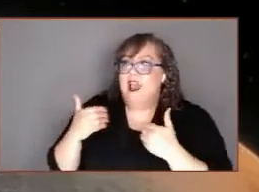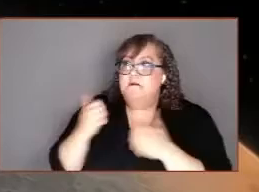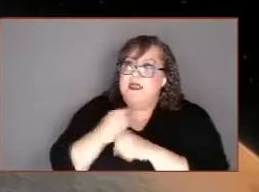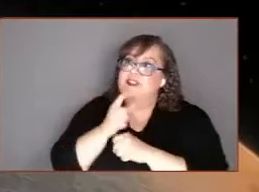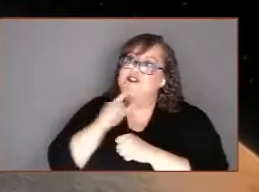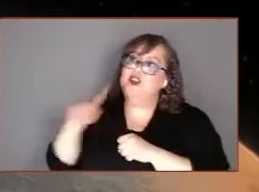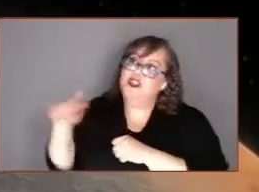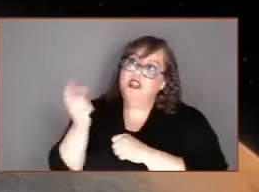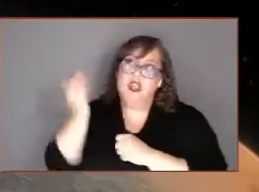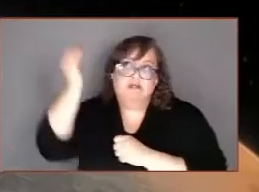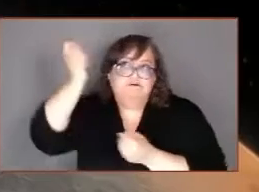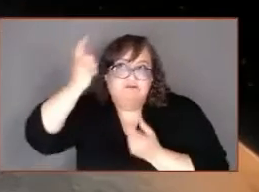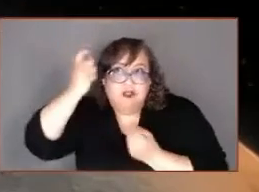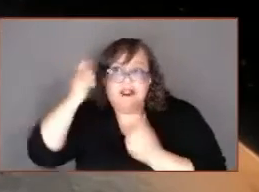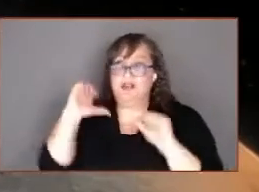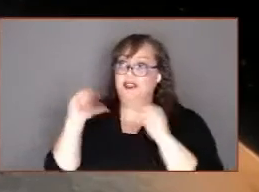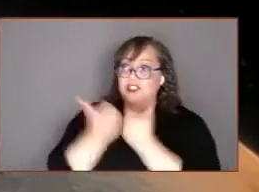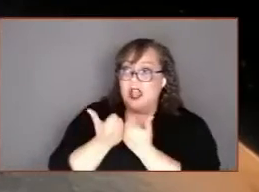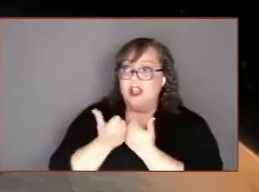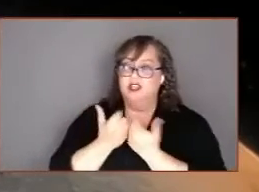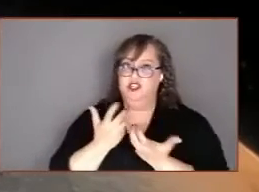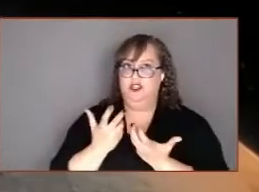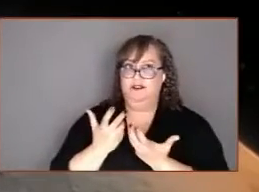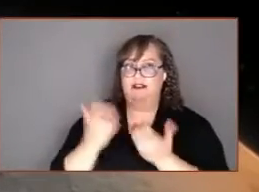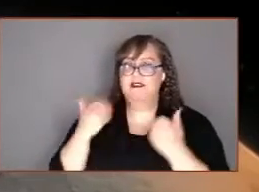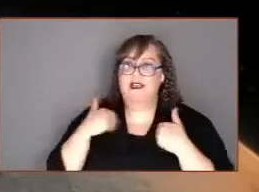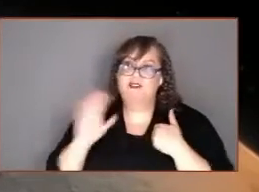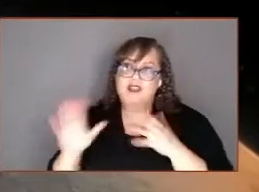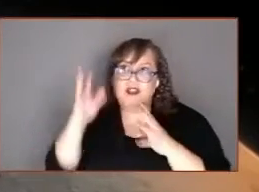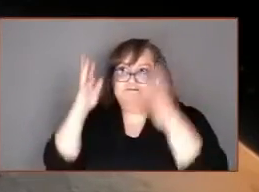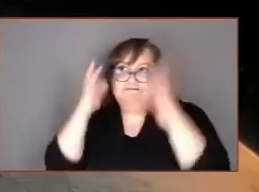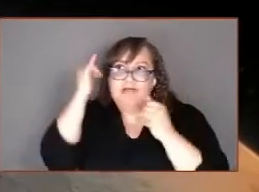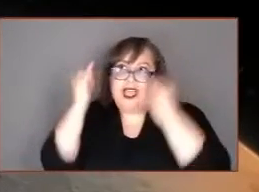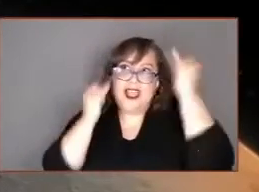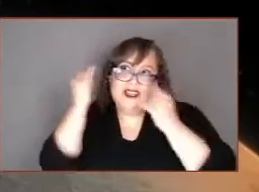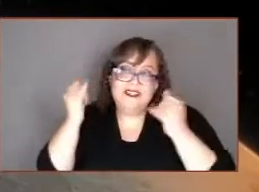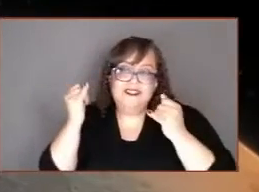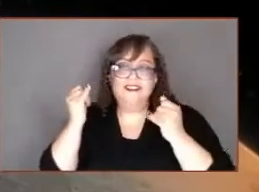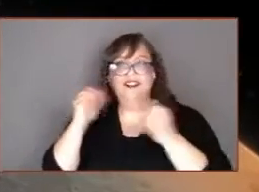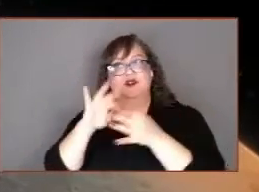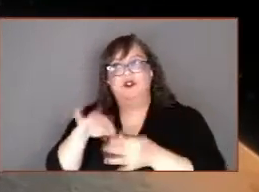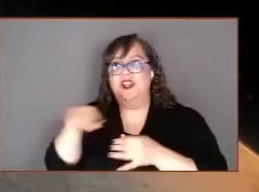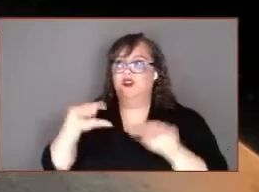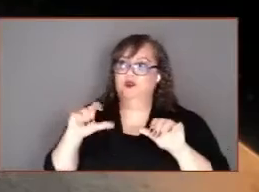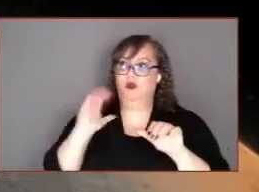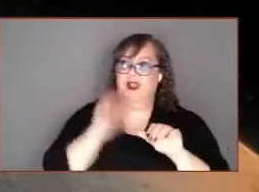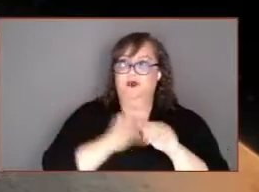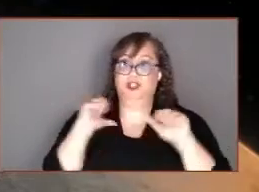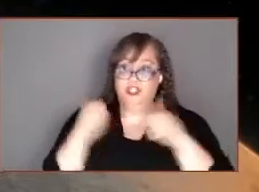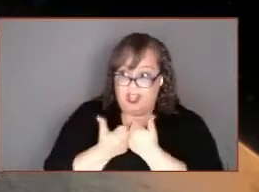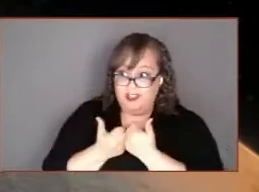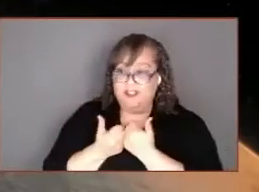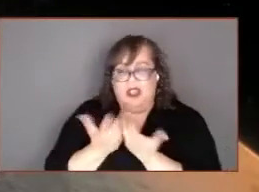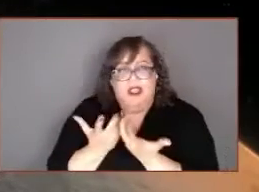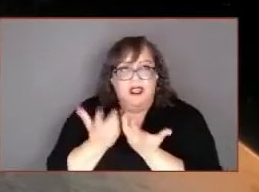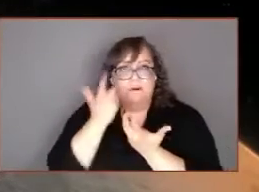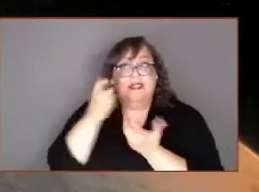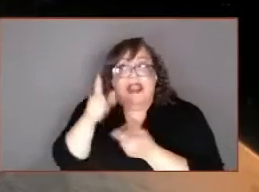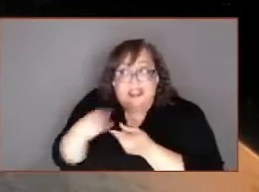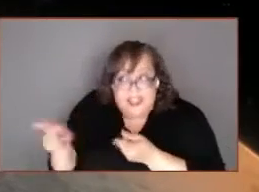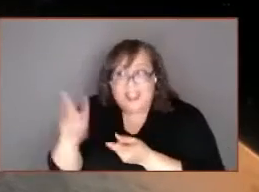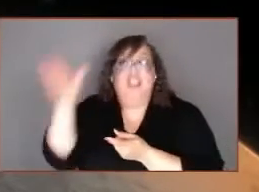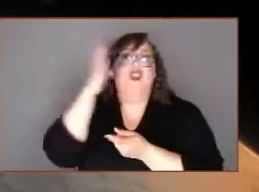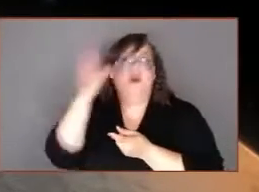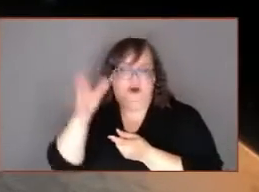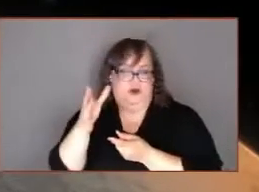on these things will be critical, as they will be the ones that kind of answer these challenges down the line. Yeah, and I've got a chance to kind of